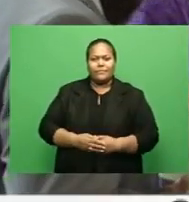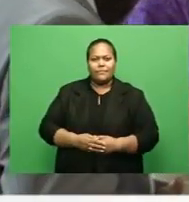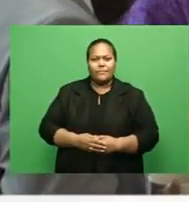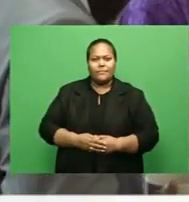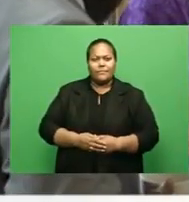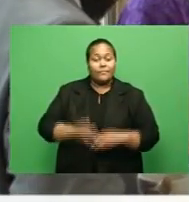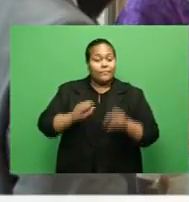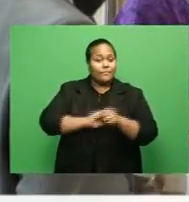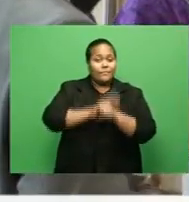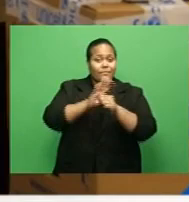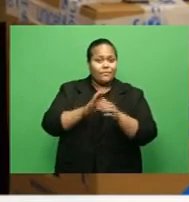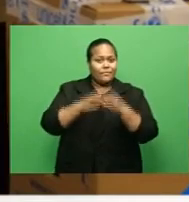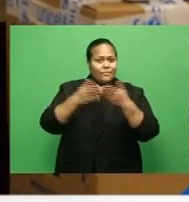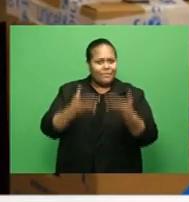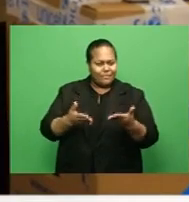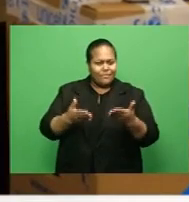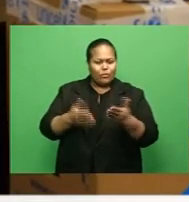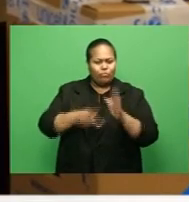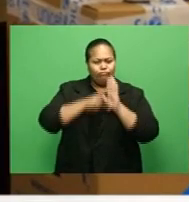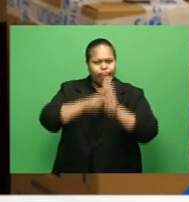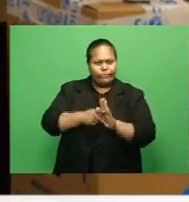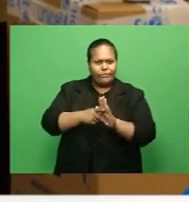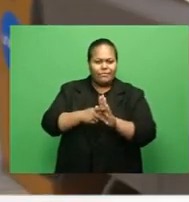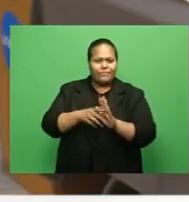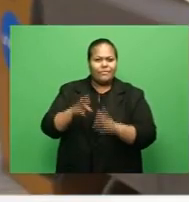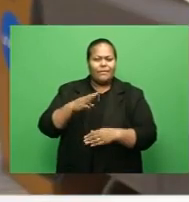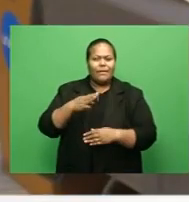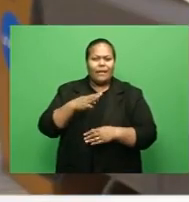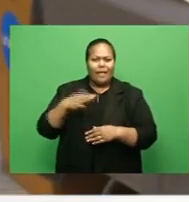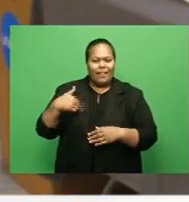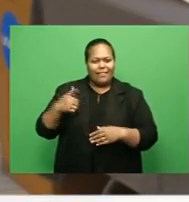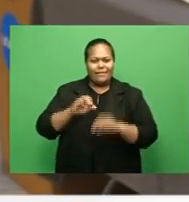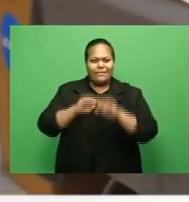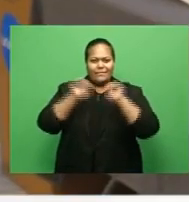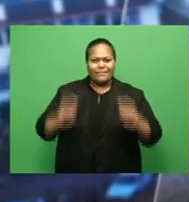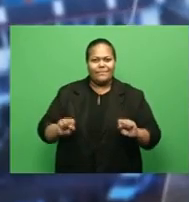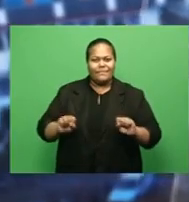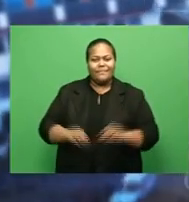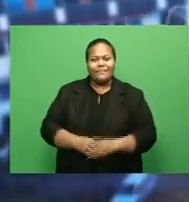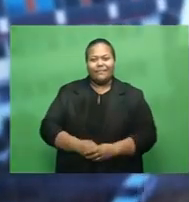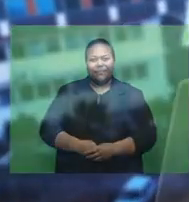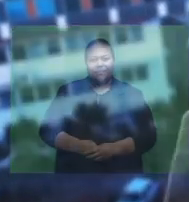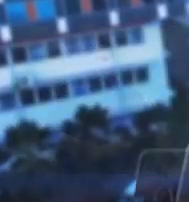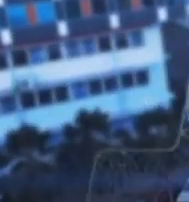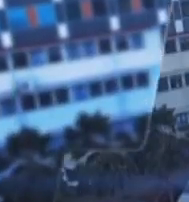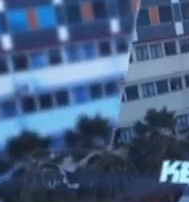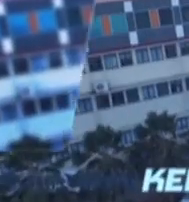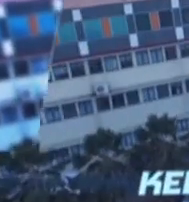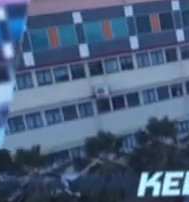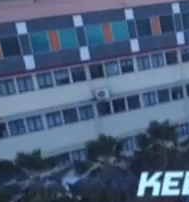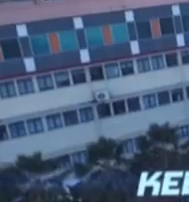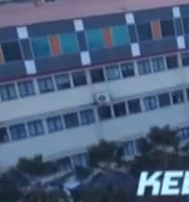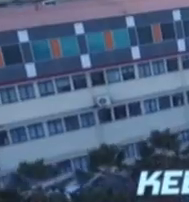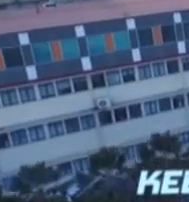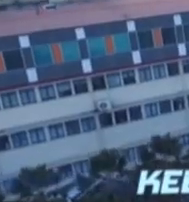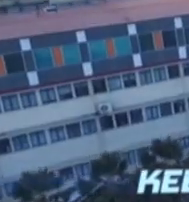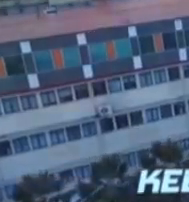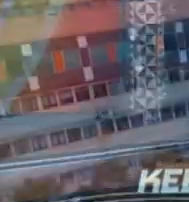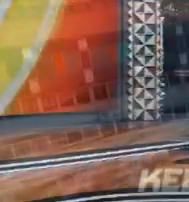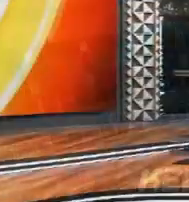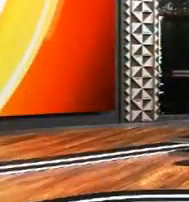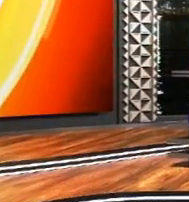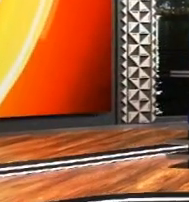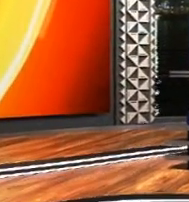And COVID-19 puts undue stress on health system. From the studios of FBC